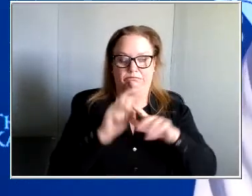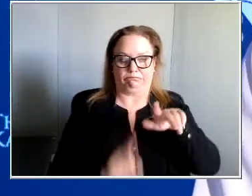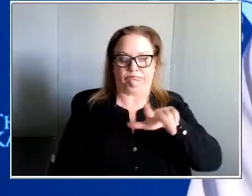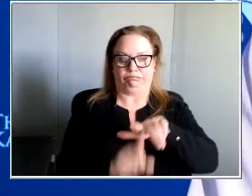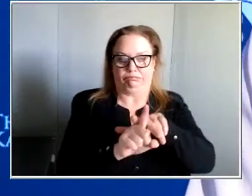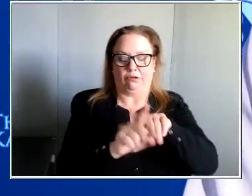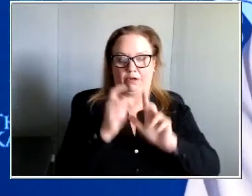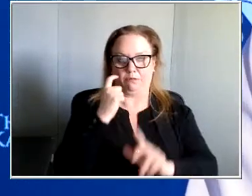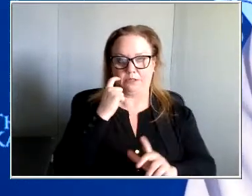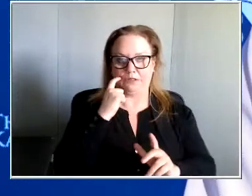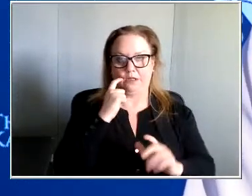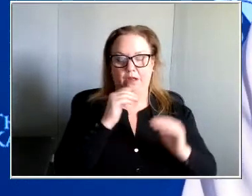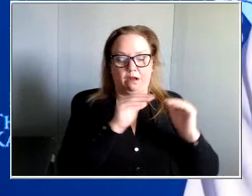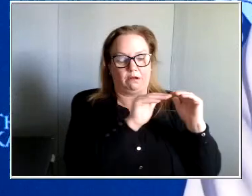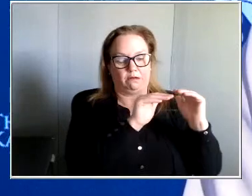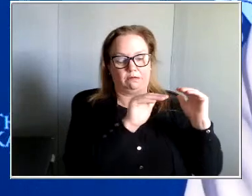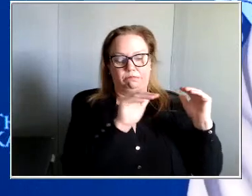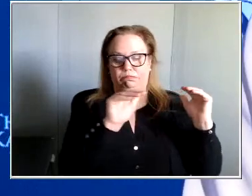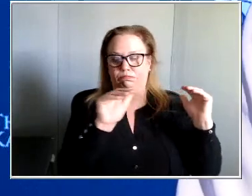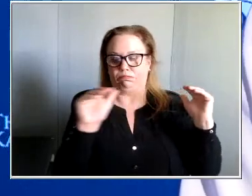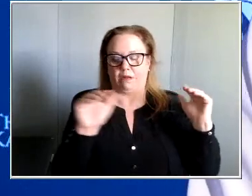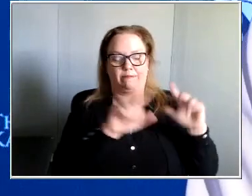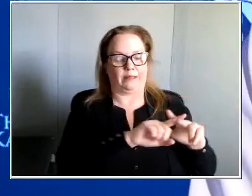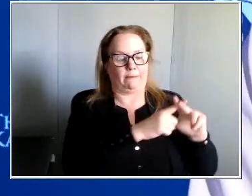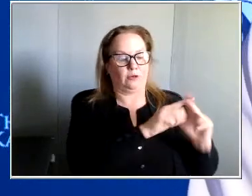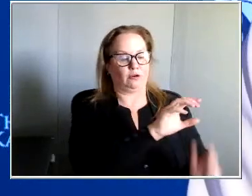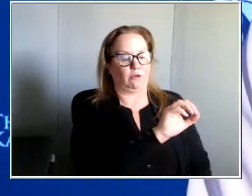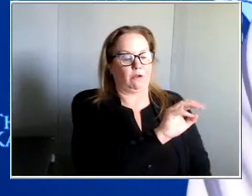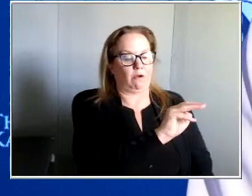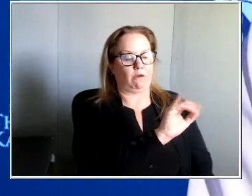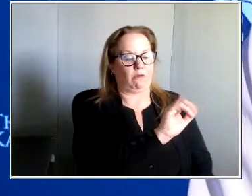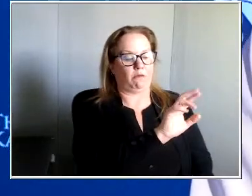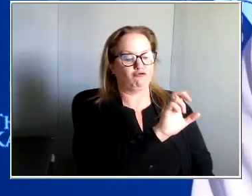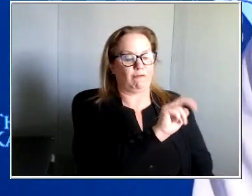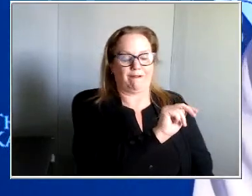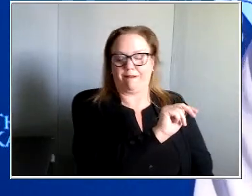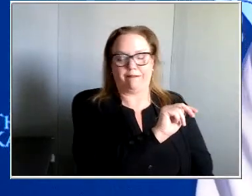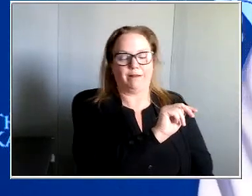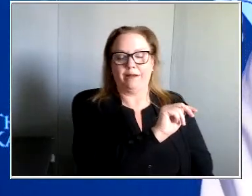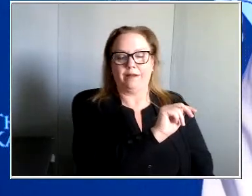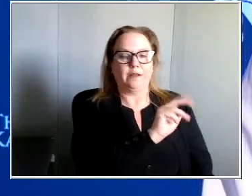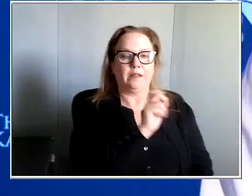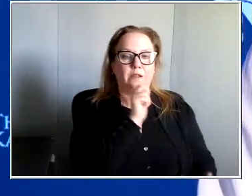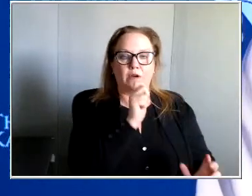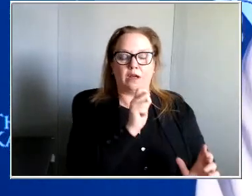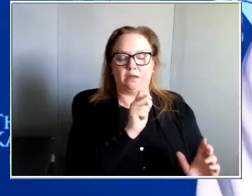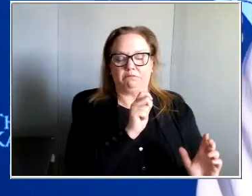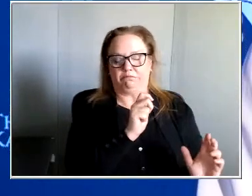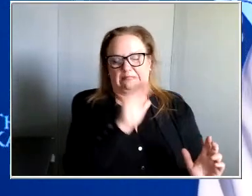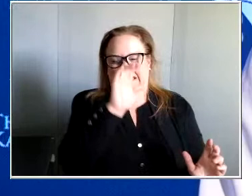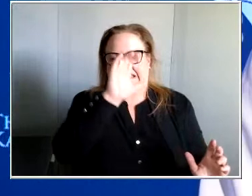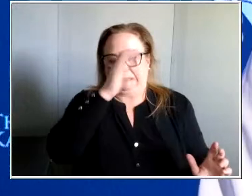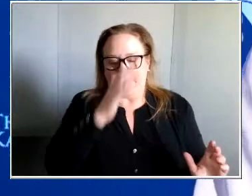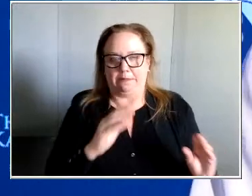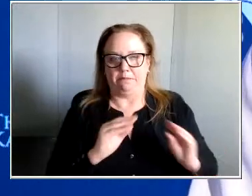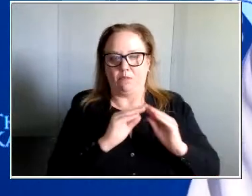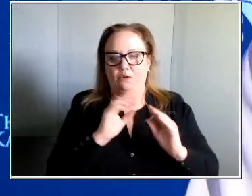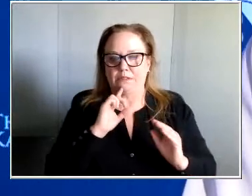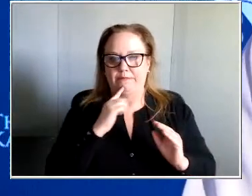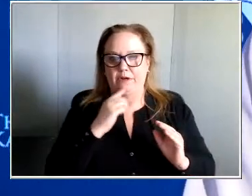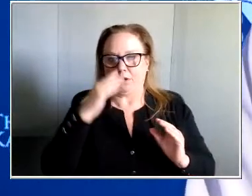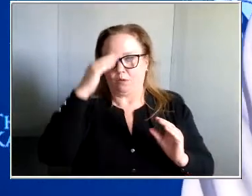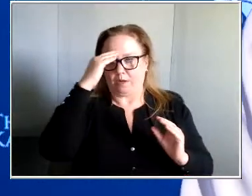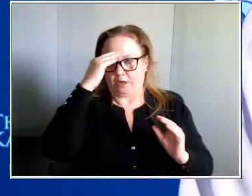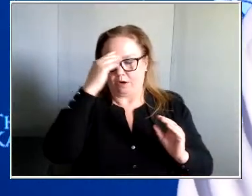all lineages of that original Omicron. They do not seem to be any more severe. But we know that if you